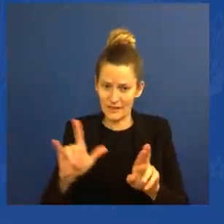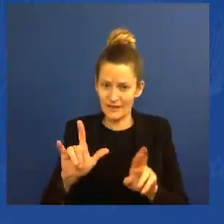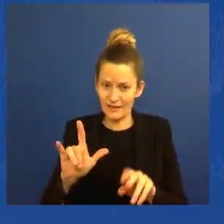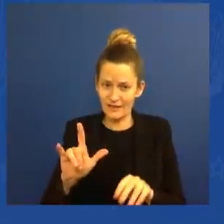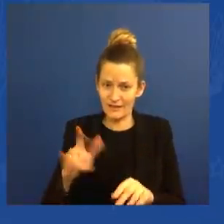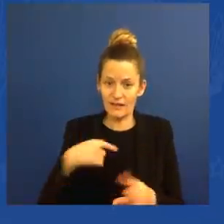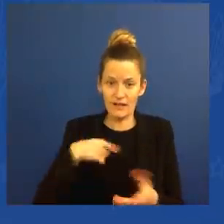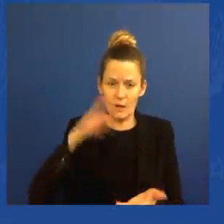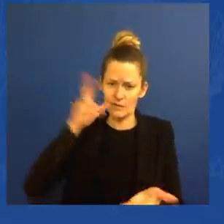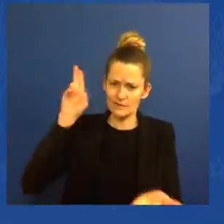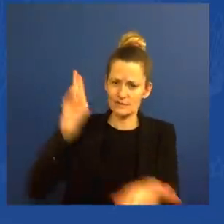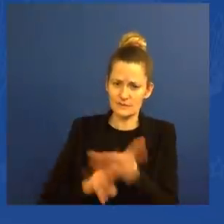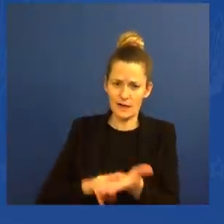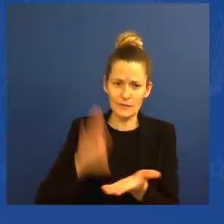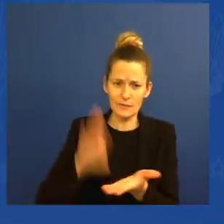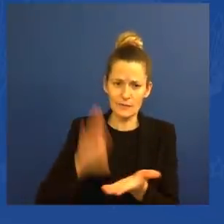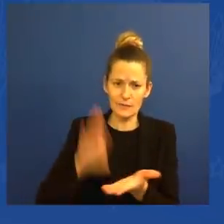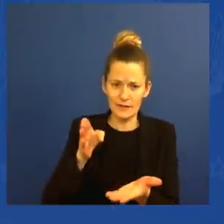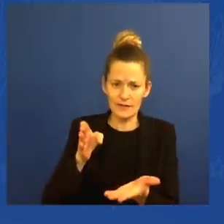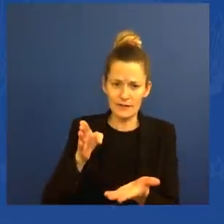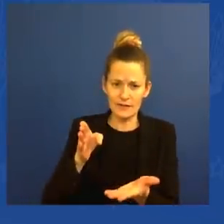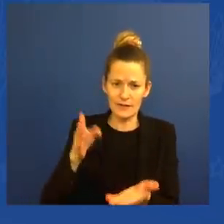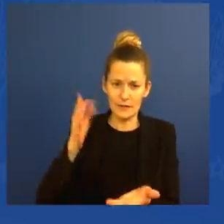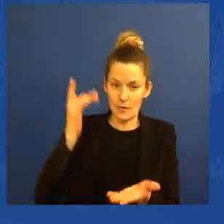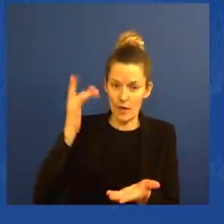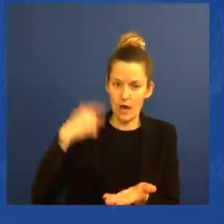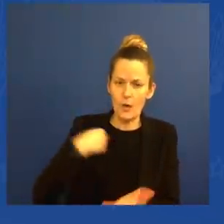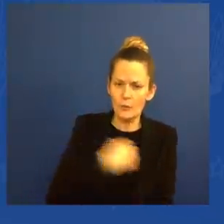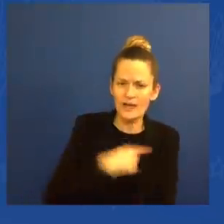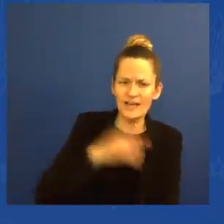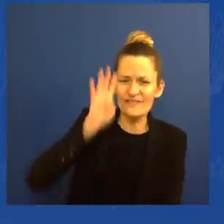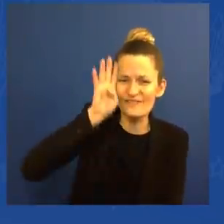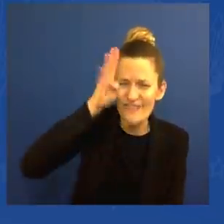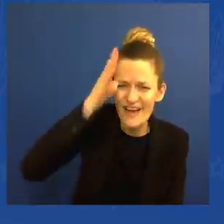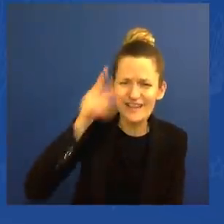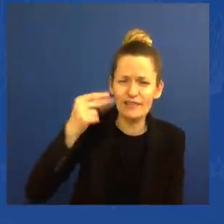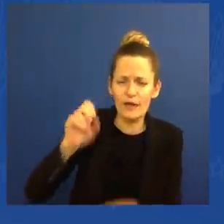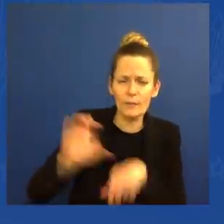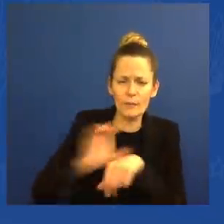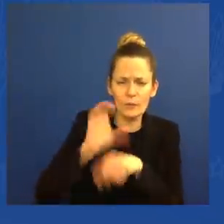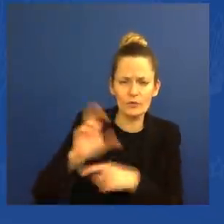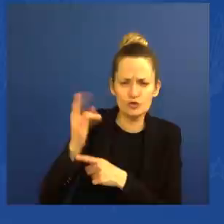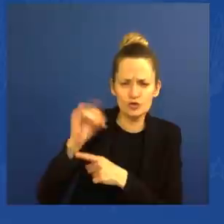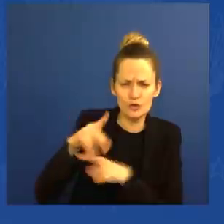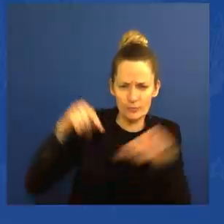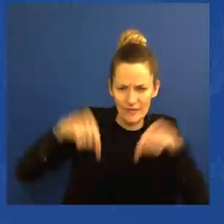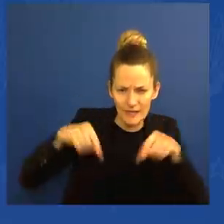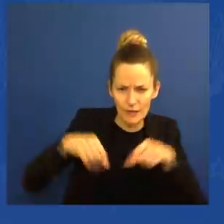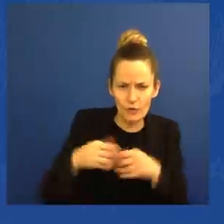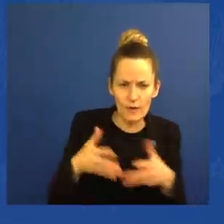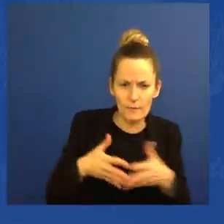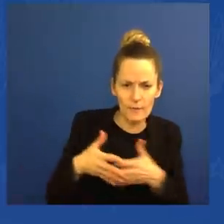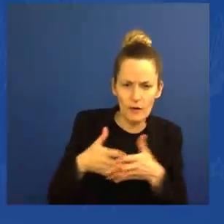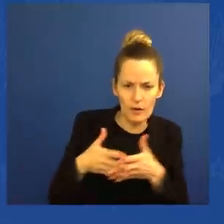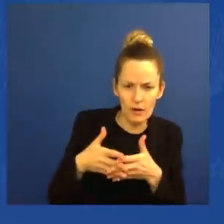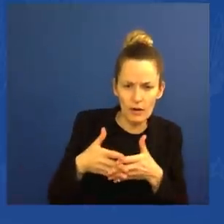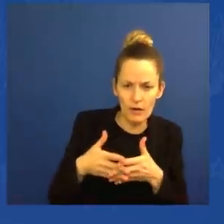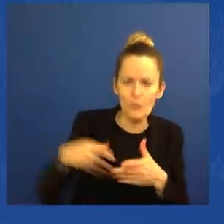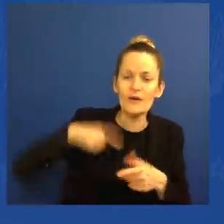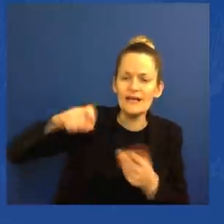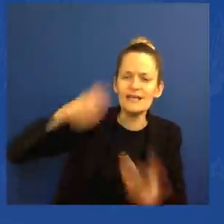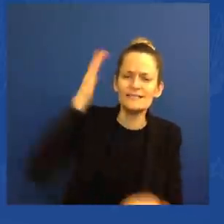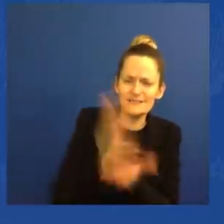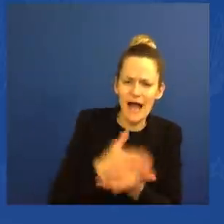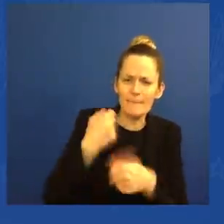America. Then we stopped making the computer chip here in America. And that's going to bring down prices of automobiles, appliances, and so